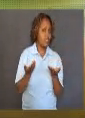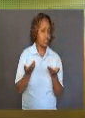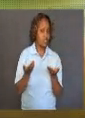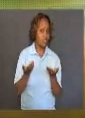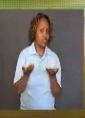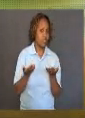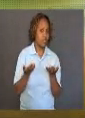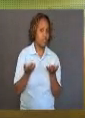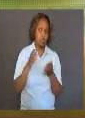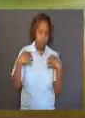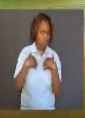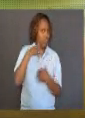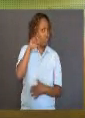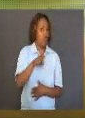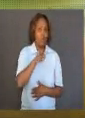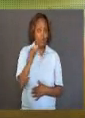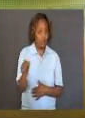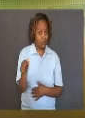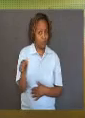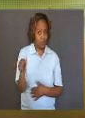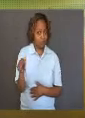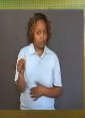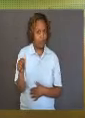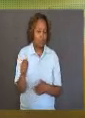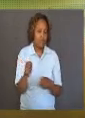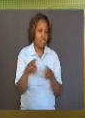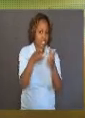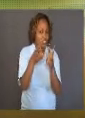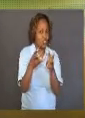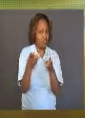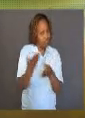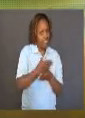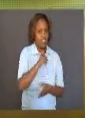permit fear to get in the way.